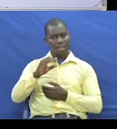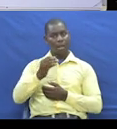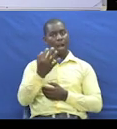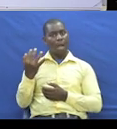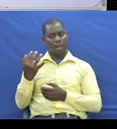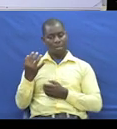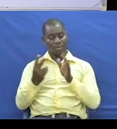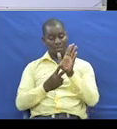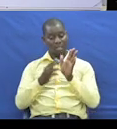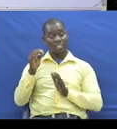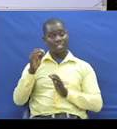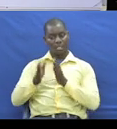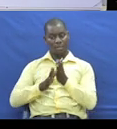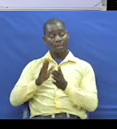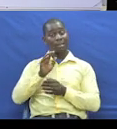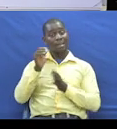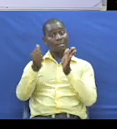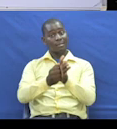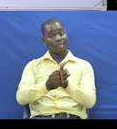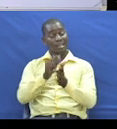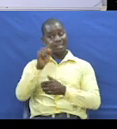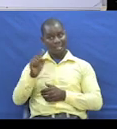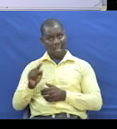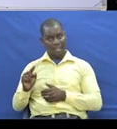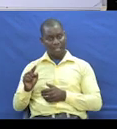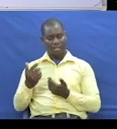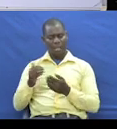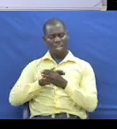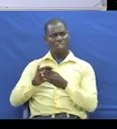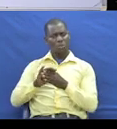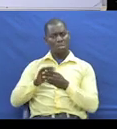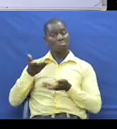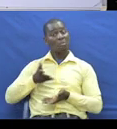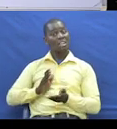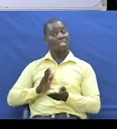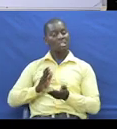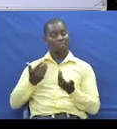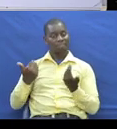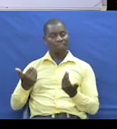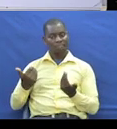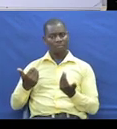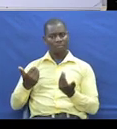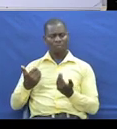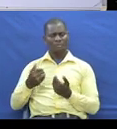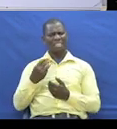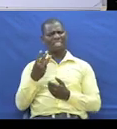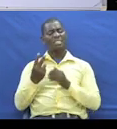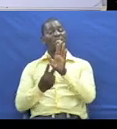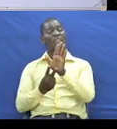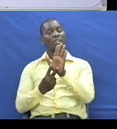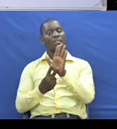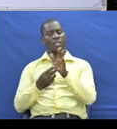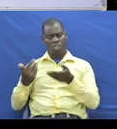is 17, and this is noted as Z, but we are also provided the mass number, which we denote it as A, which